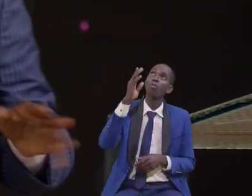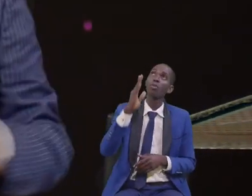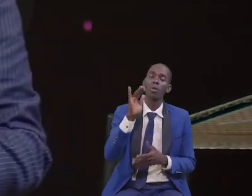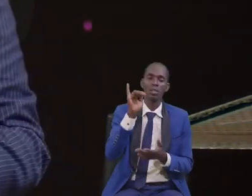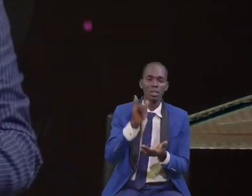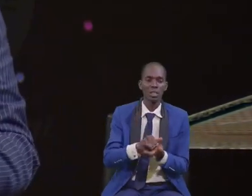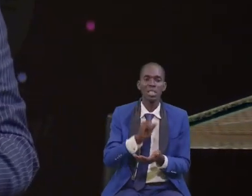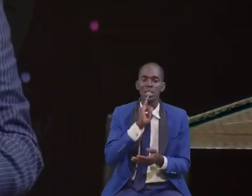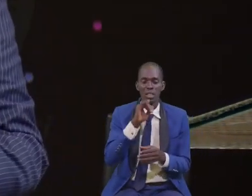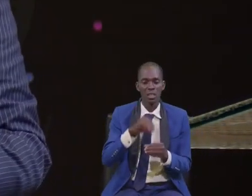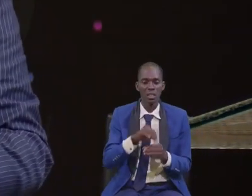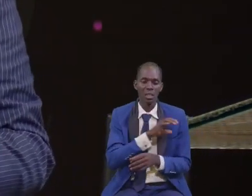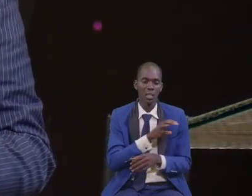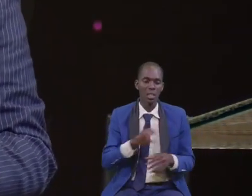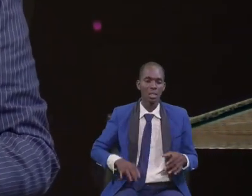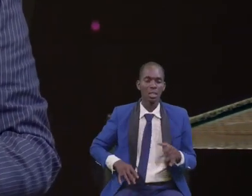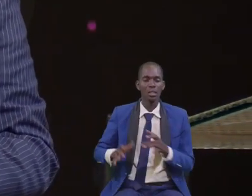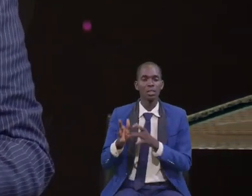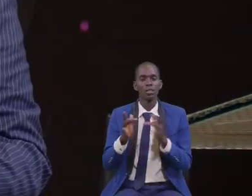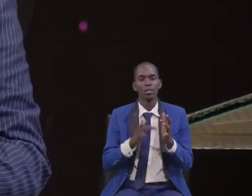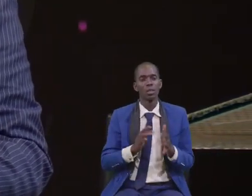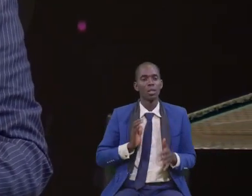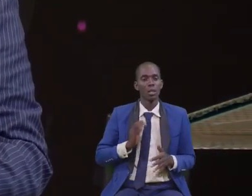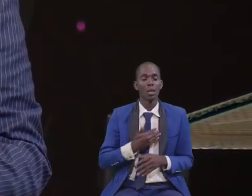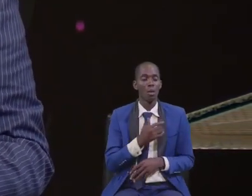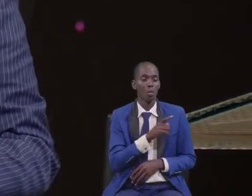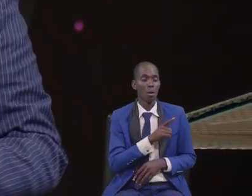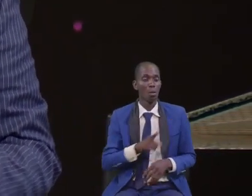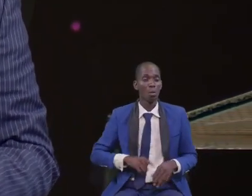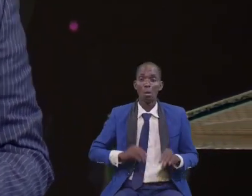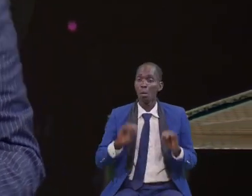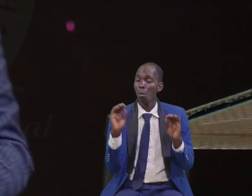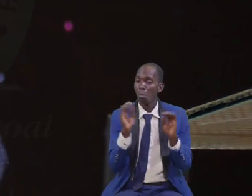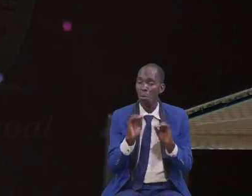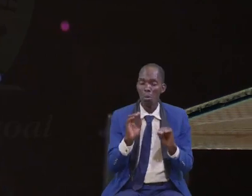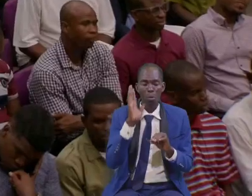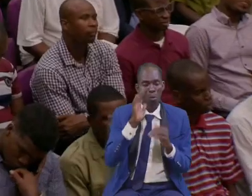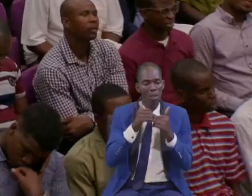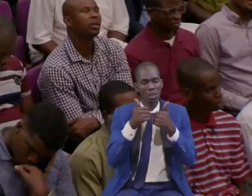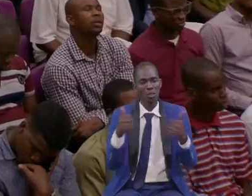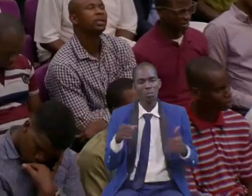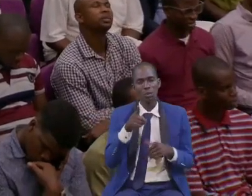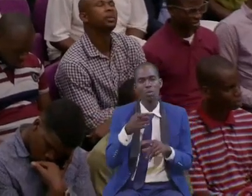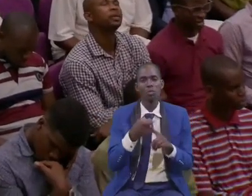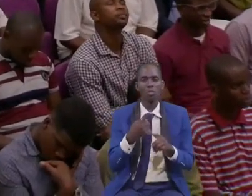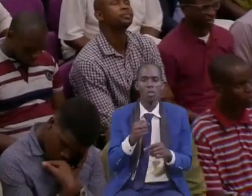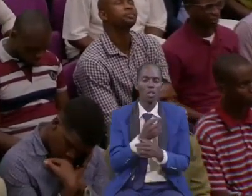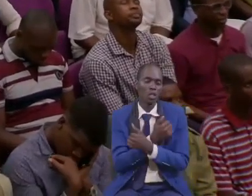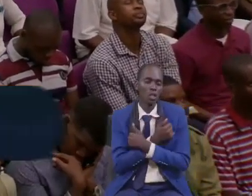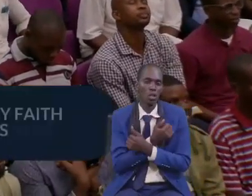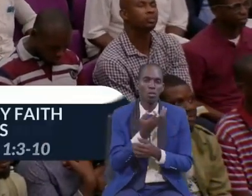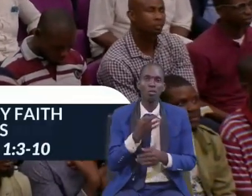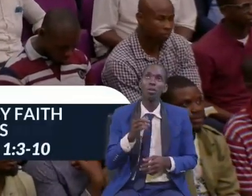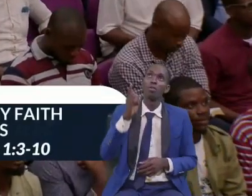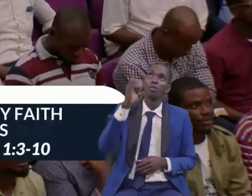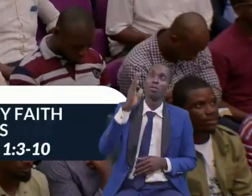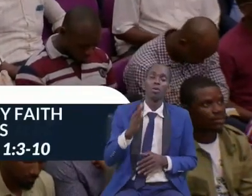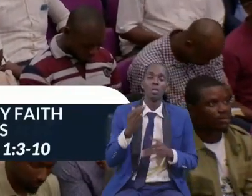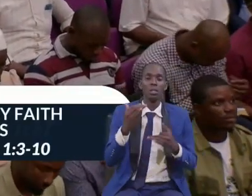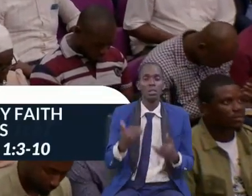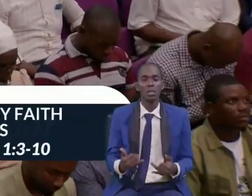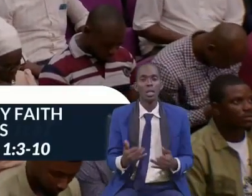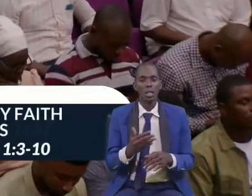Christ Jesus our Lord. Nothing will separate you from the love of God. We're looking at number three